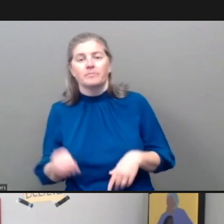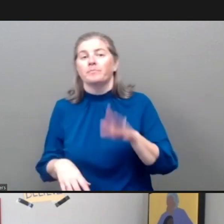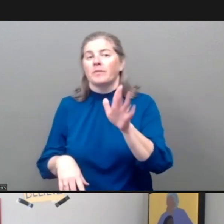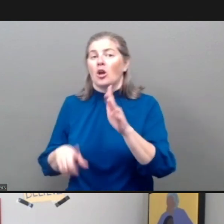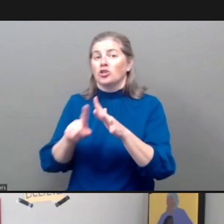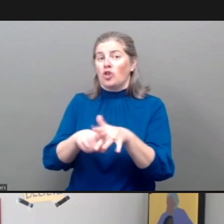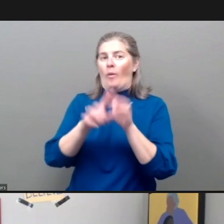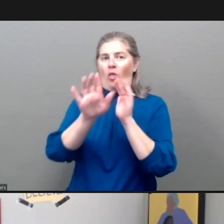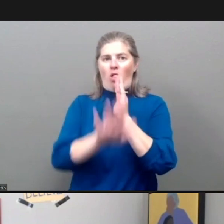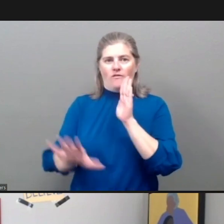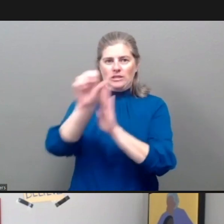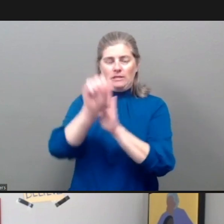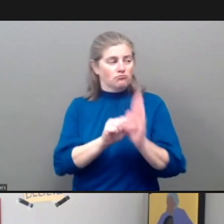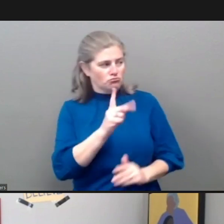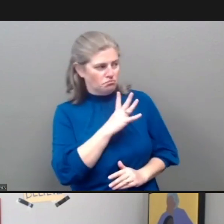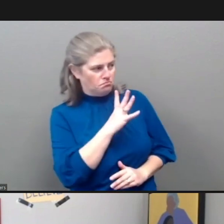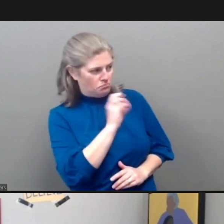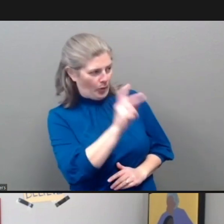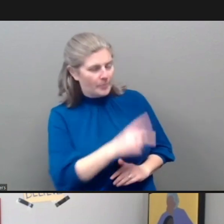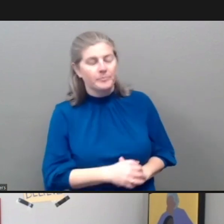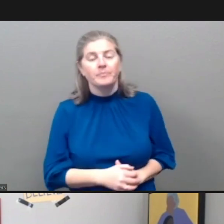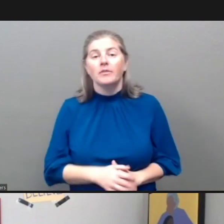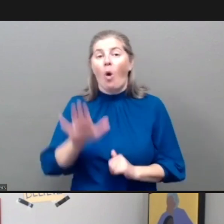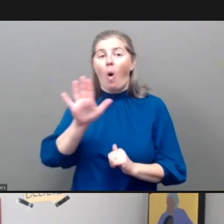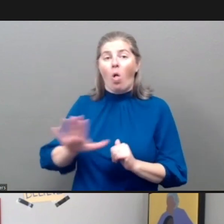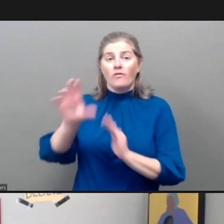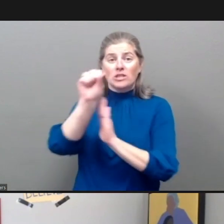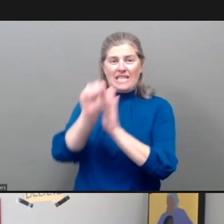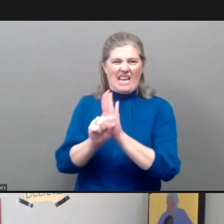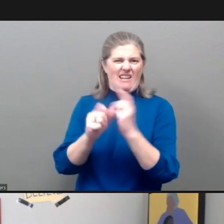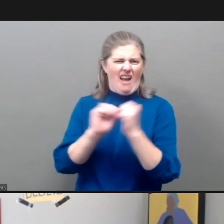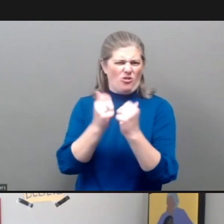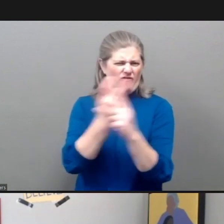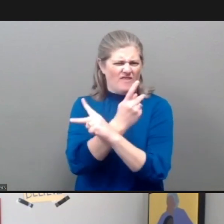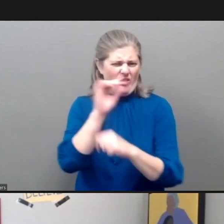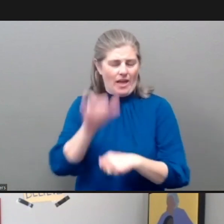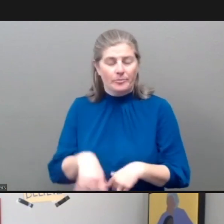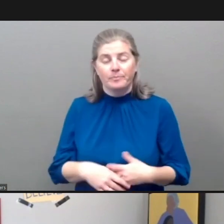state. Okay. So let's